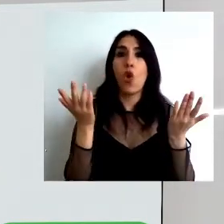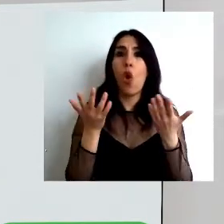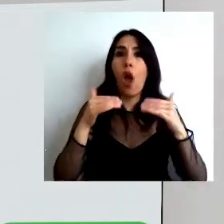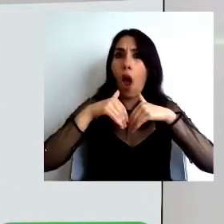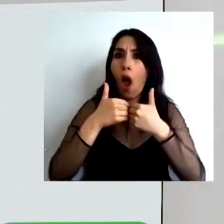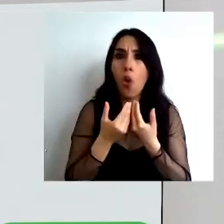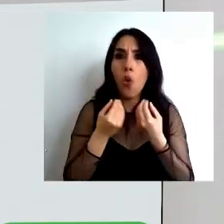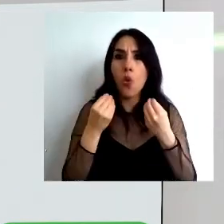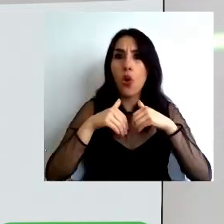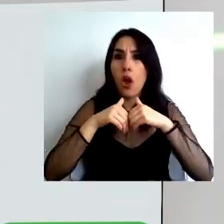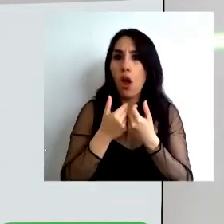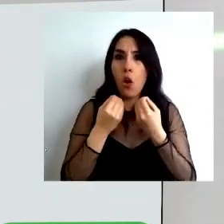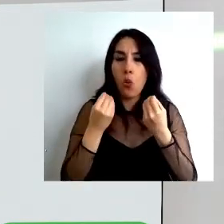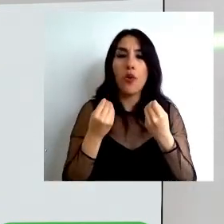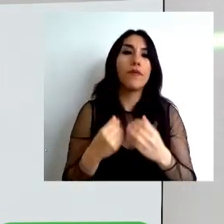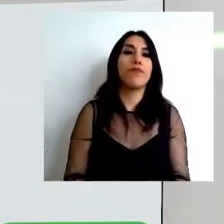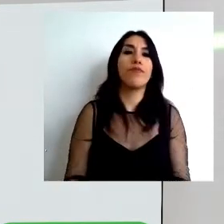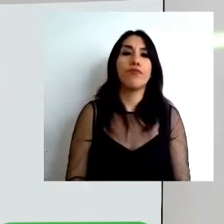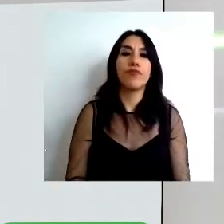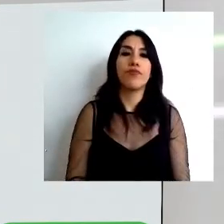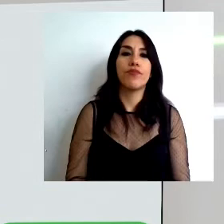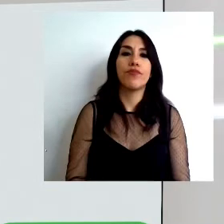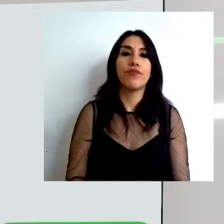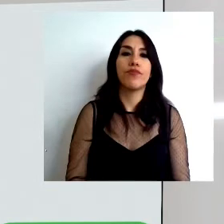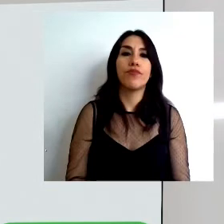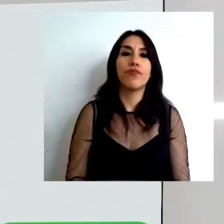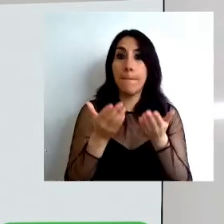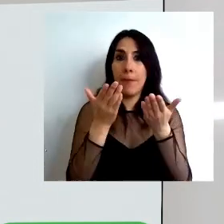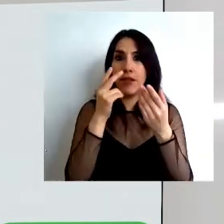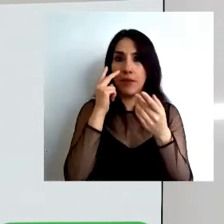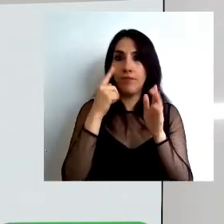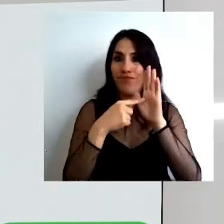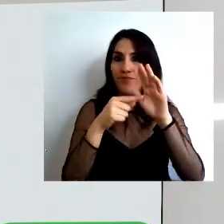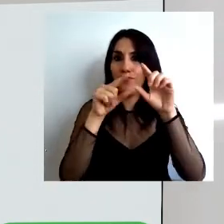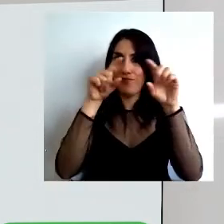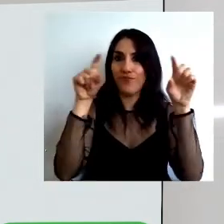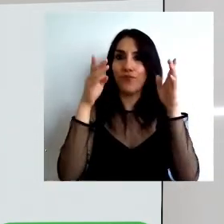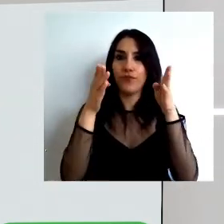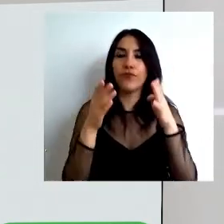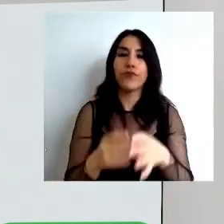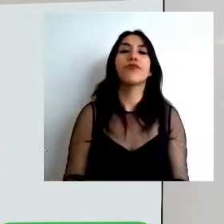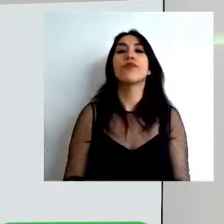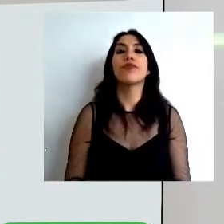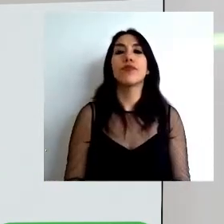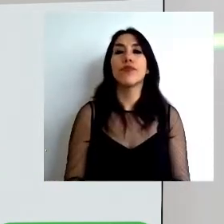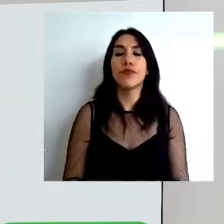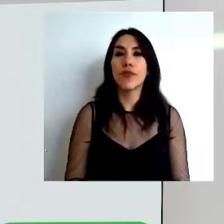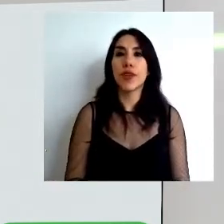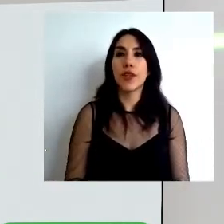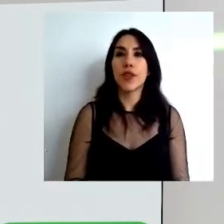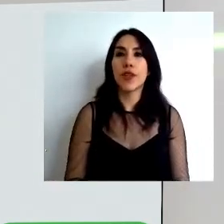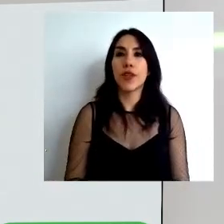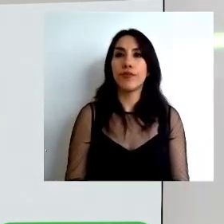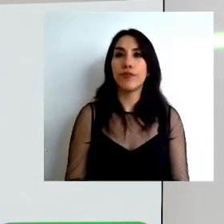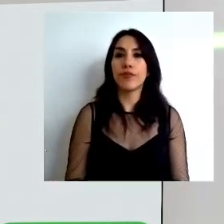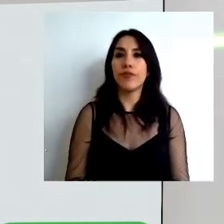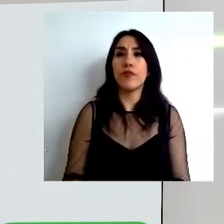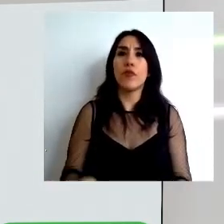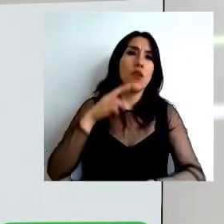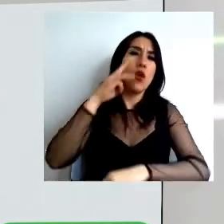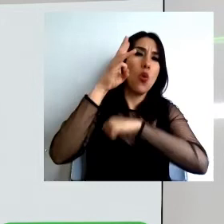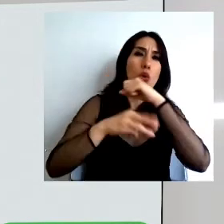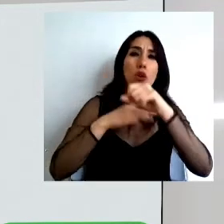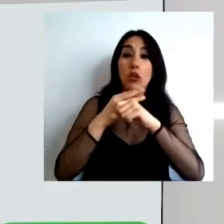the traditional commercial field. There are many different interesting approaches and models for